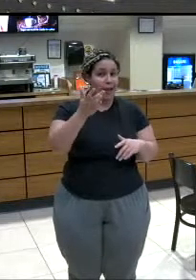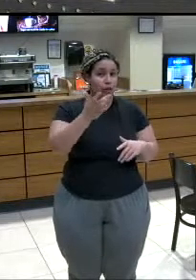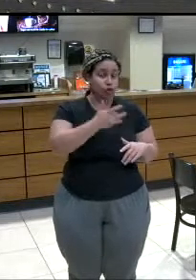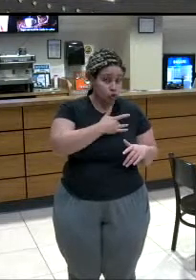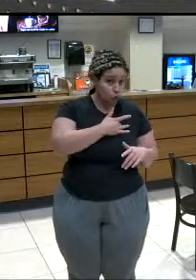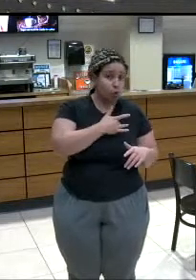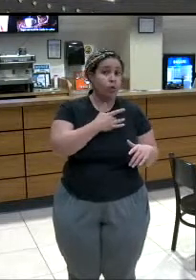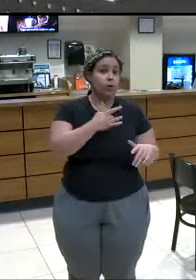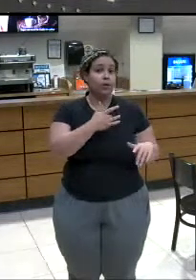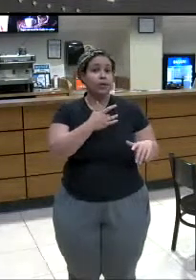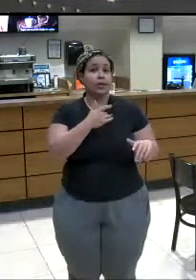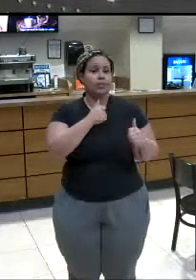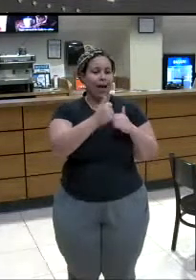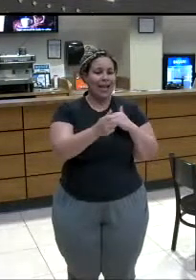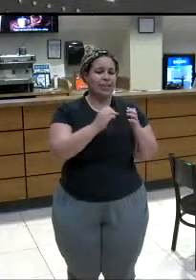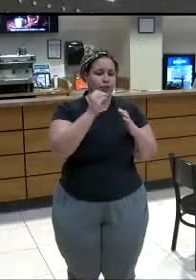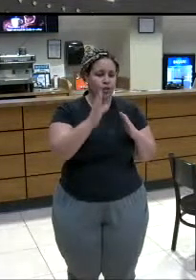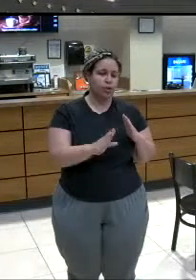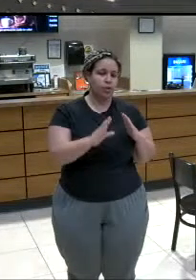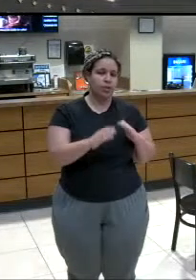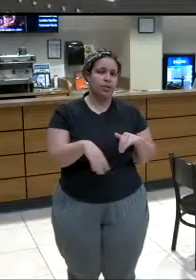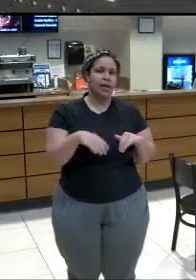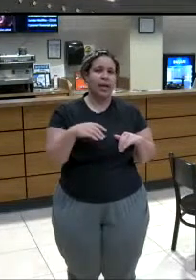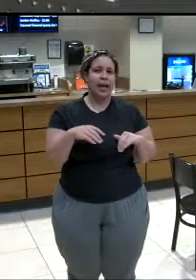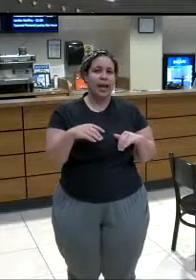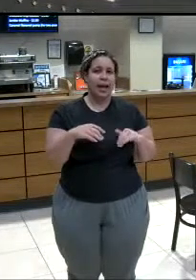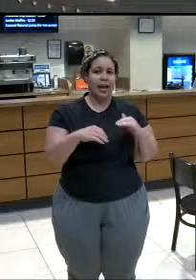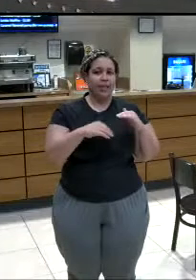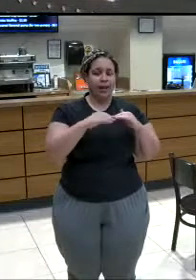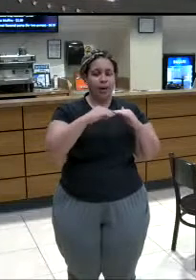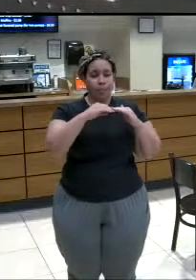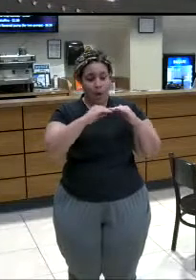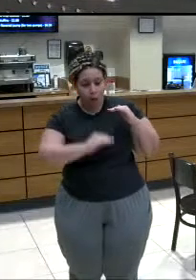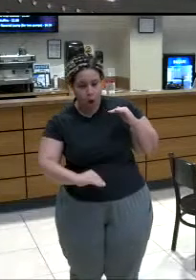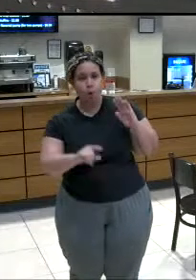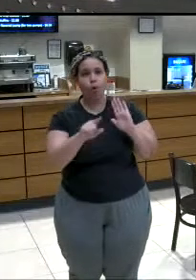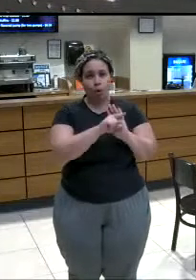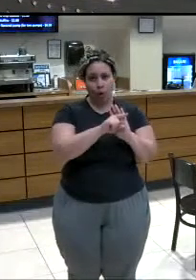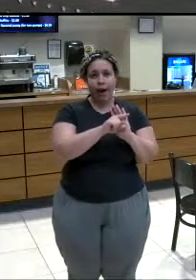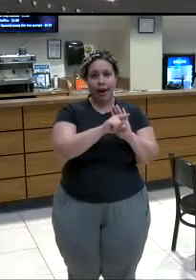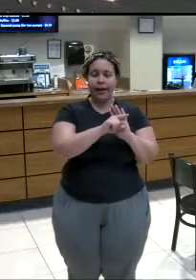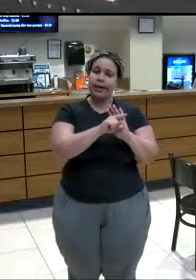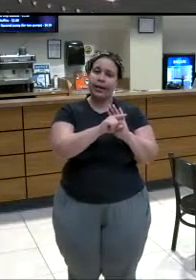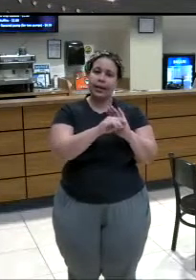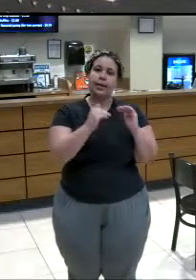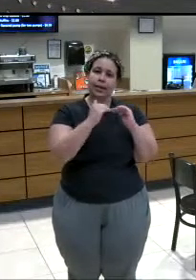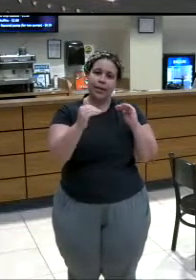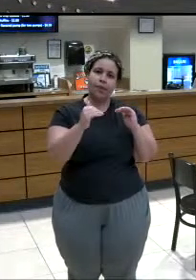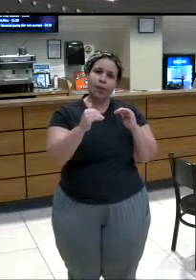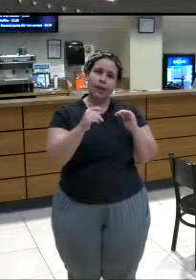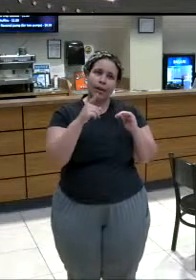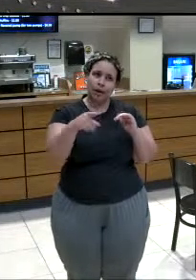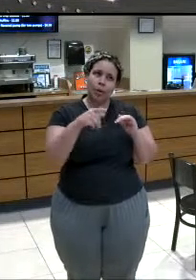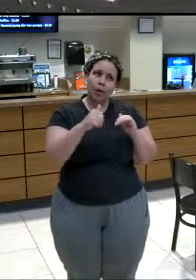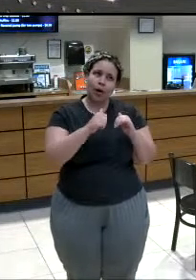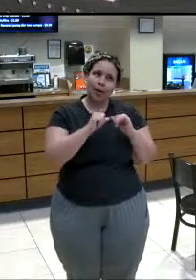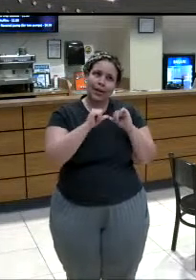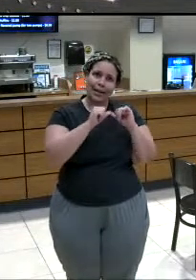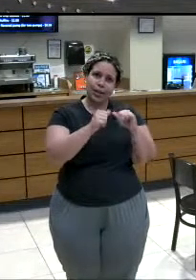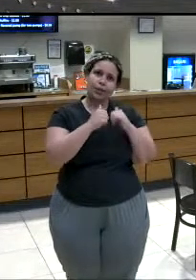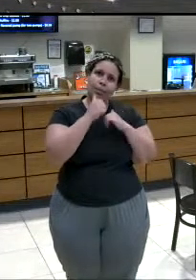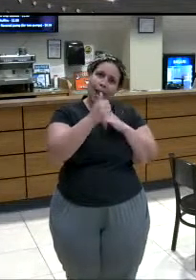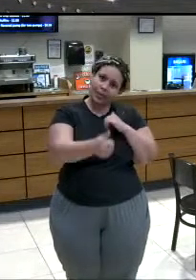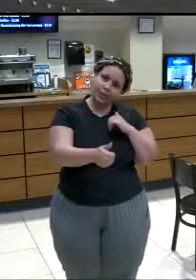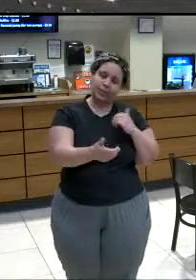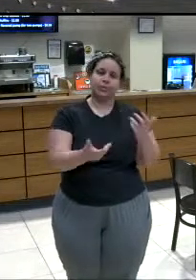who are 2 or more years below grade level, and then they will continue to be 2 or more years below grade level because now they're passing on to higher